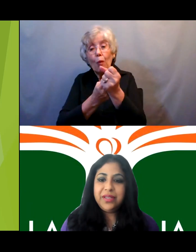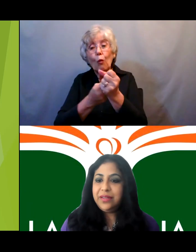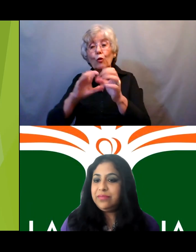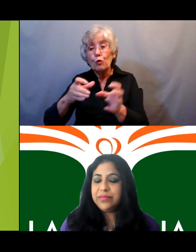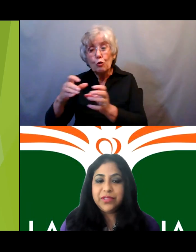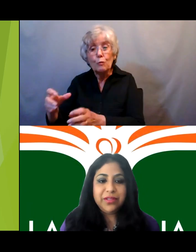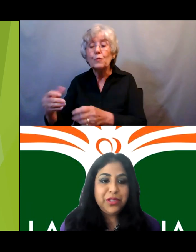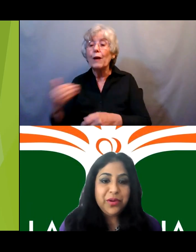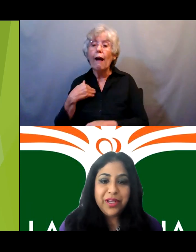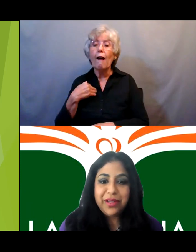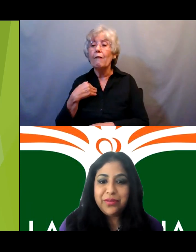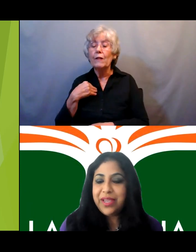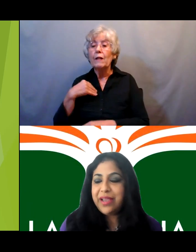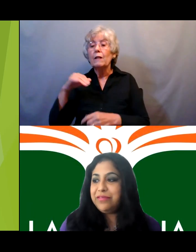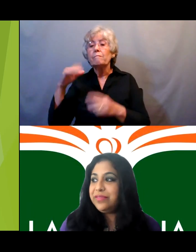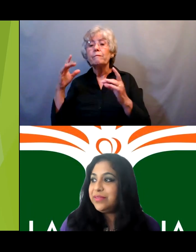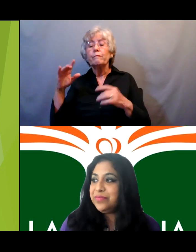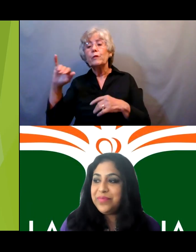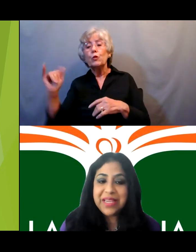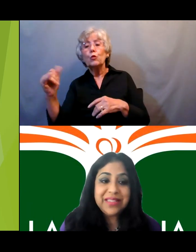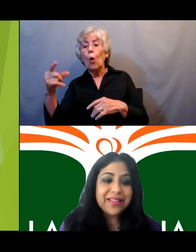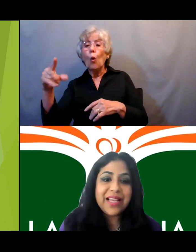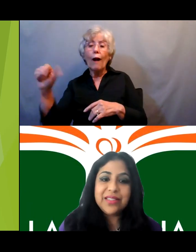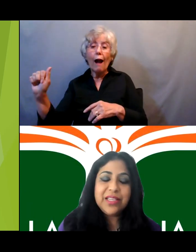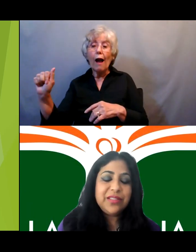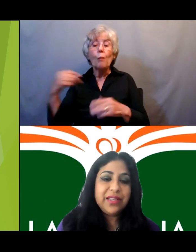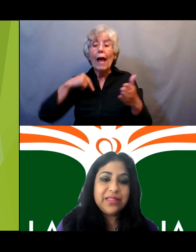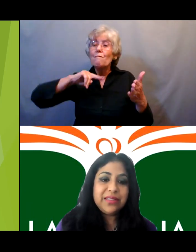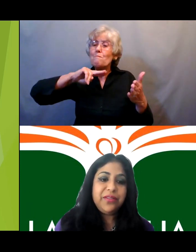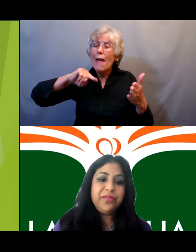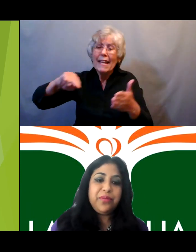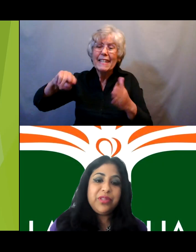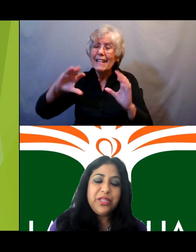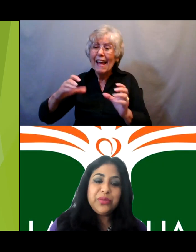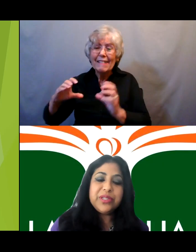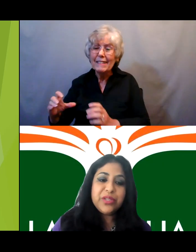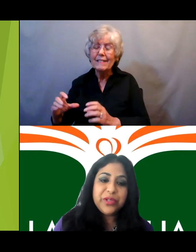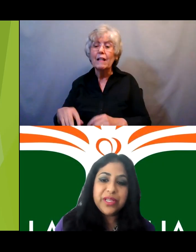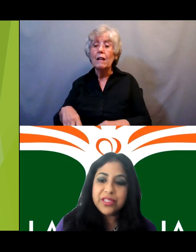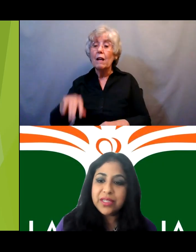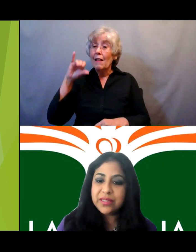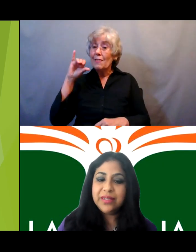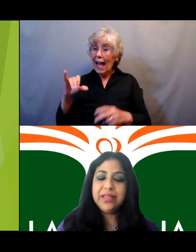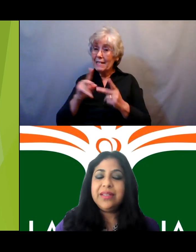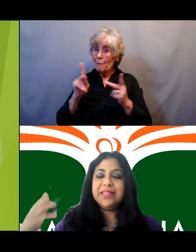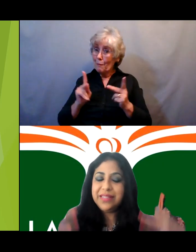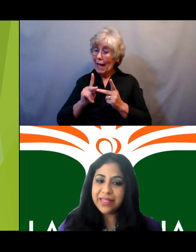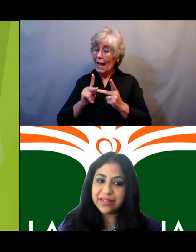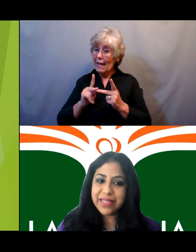have yoga, we have painting classes. It's a place where someone can